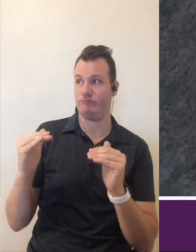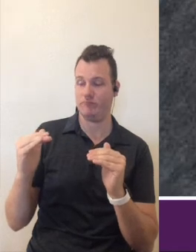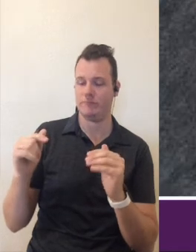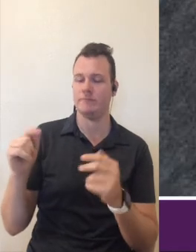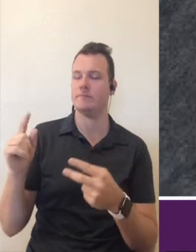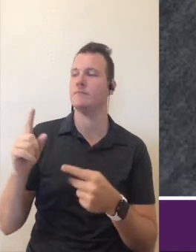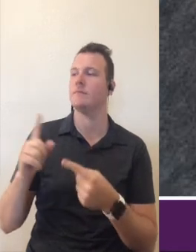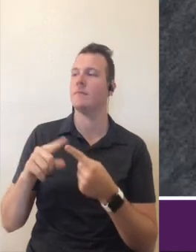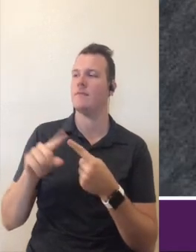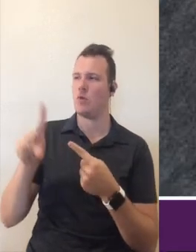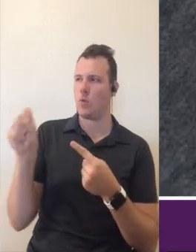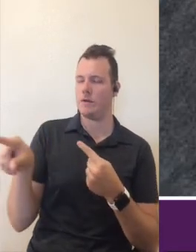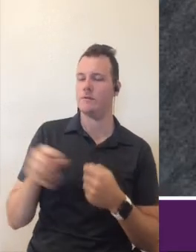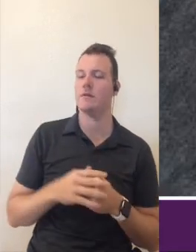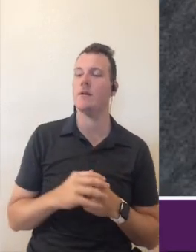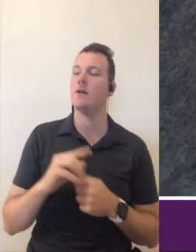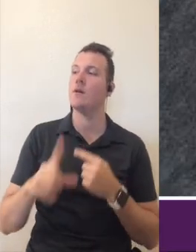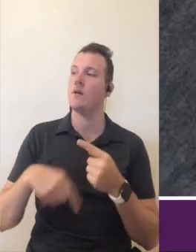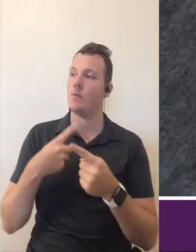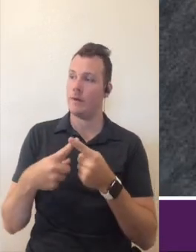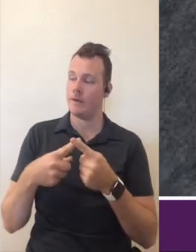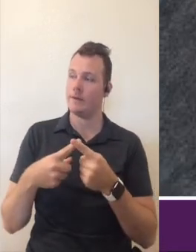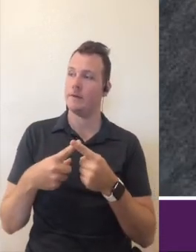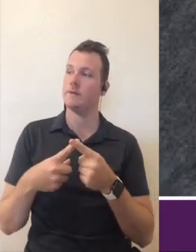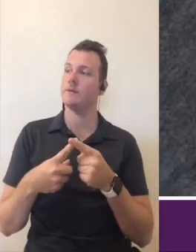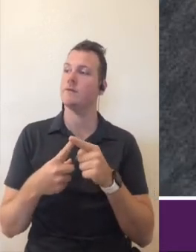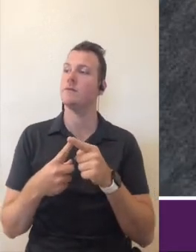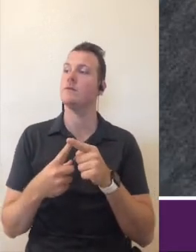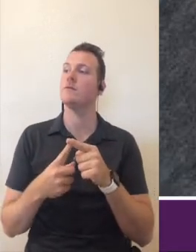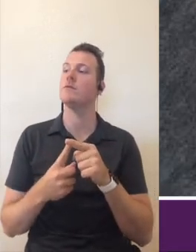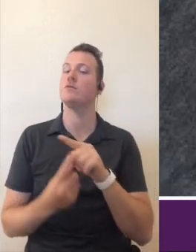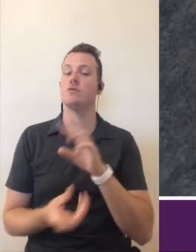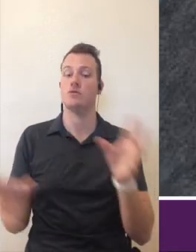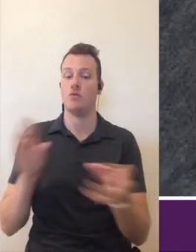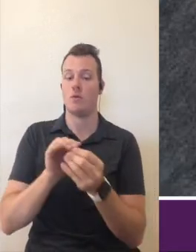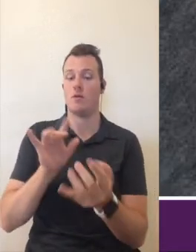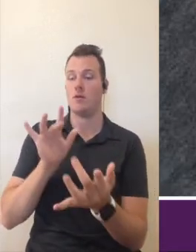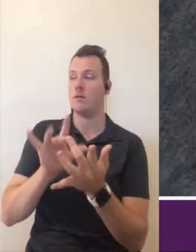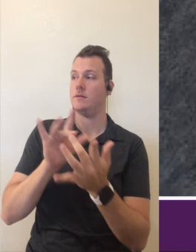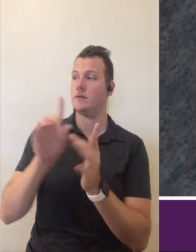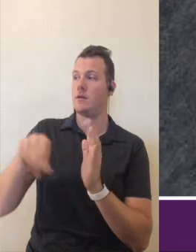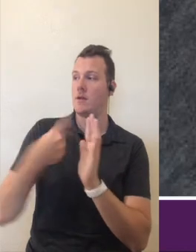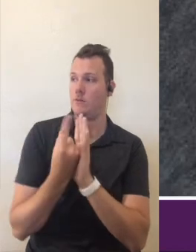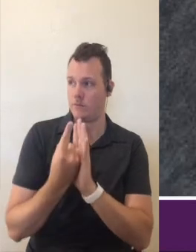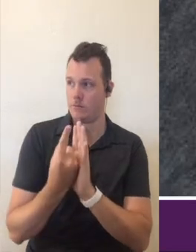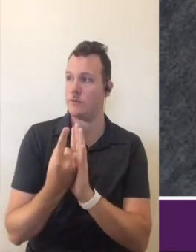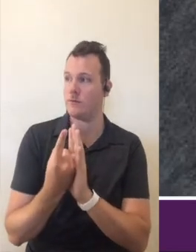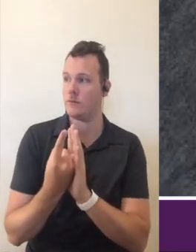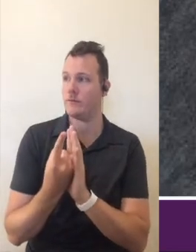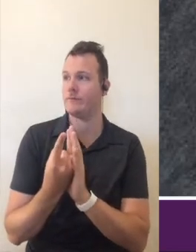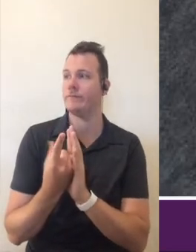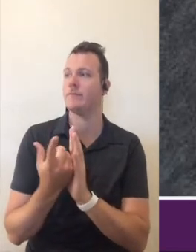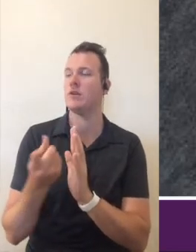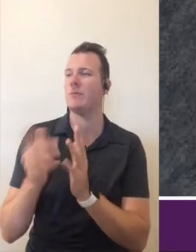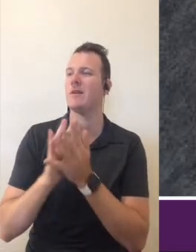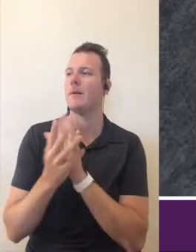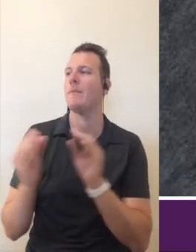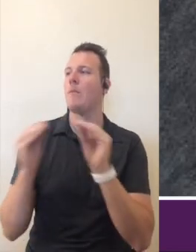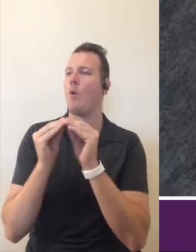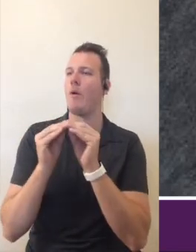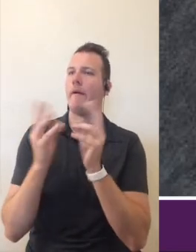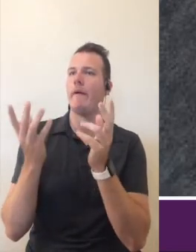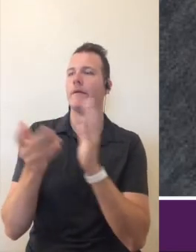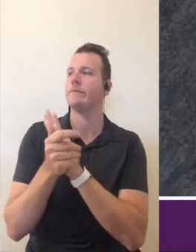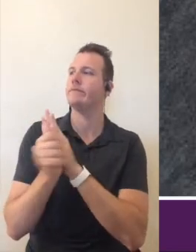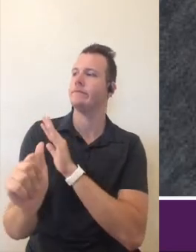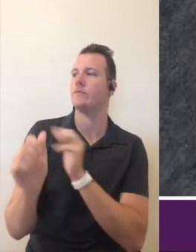even and some of your costs. So the first one is, when you're looking at total contact hours,